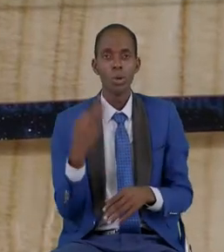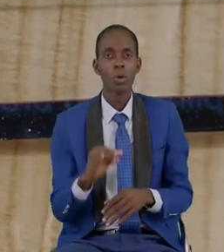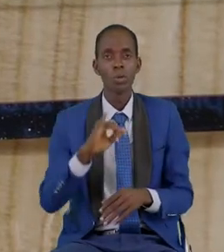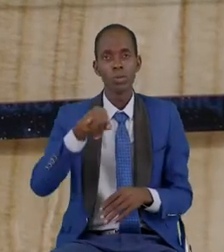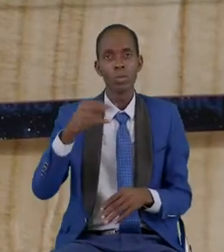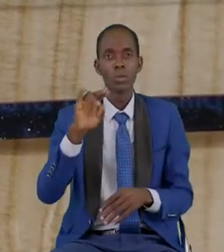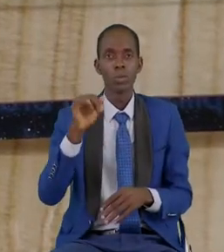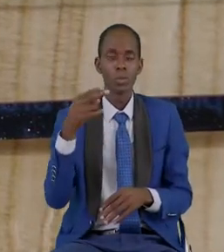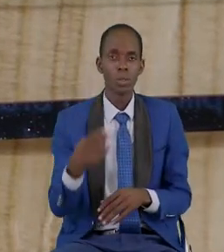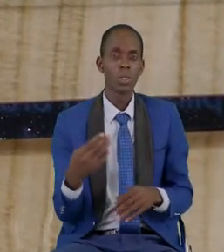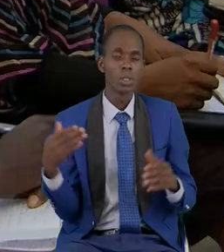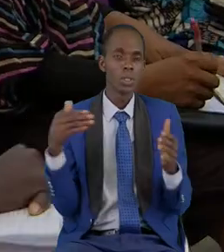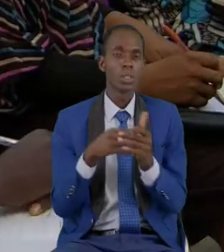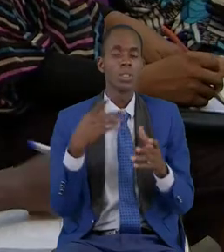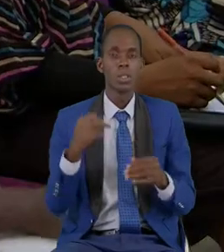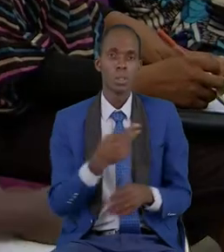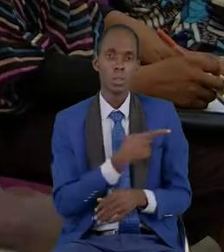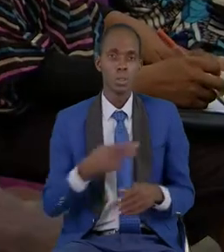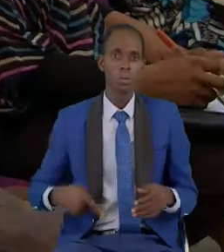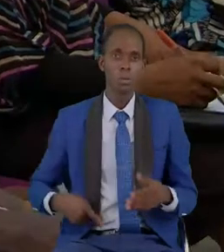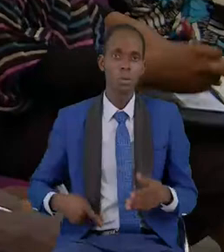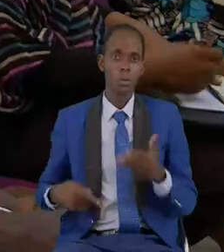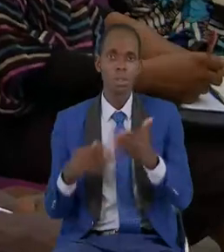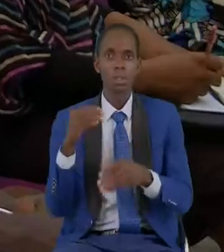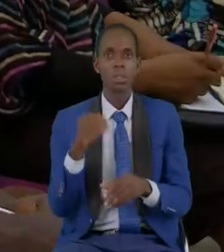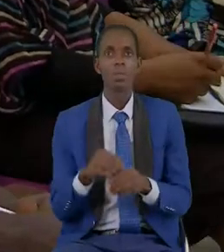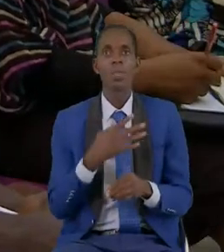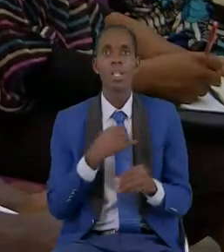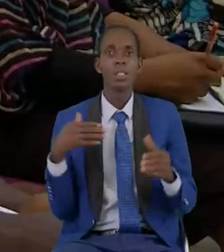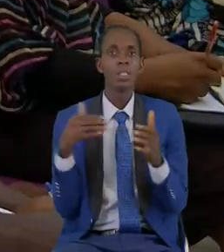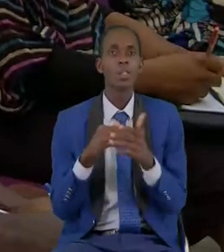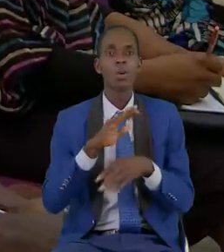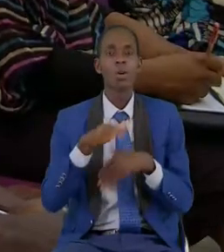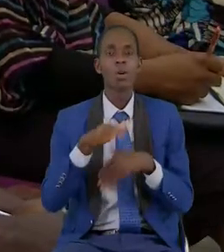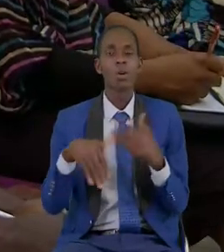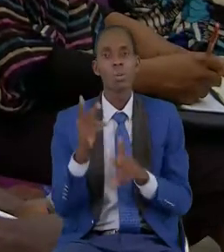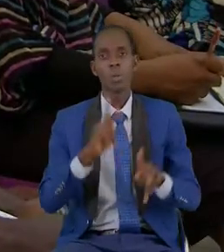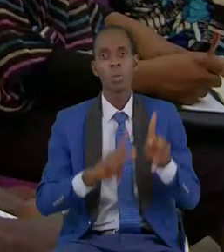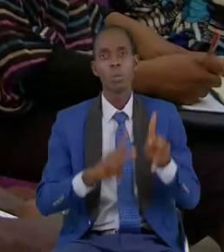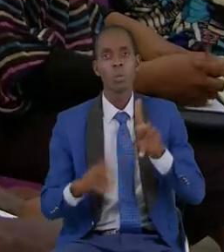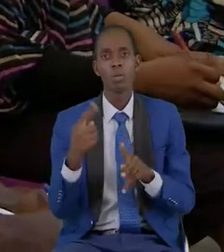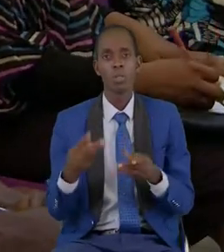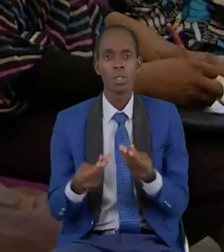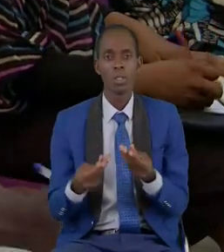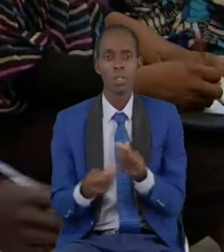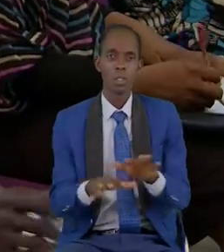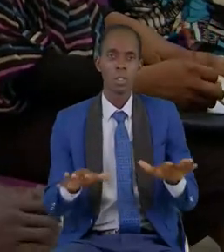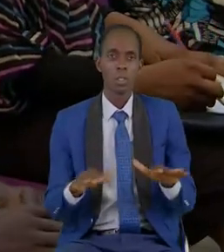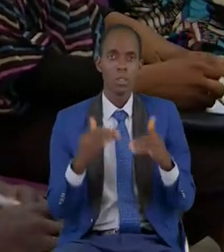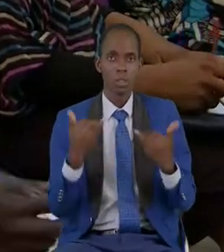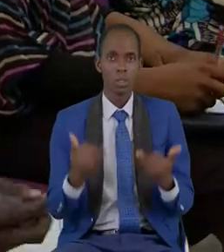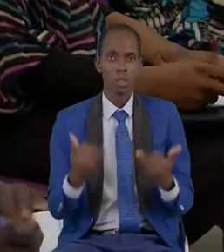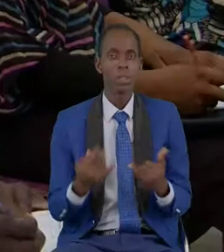the priests thereof, and against the people of the land. Let's come to 1